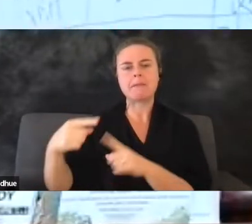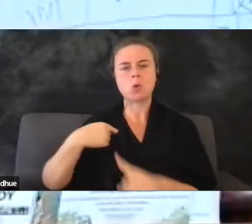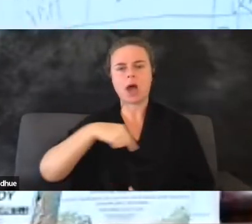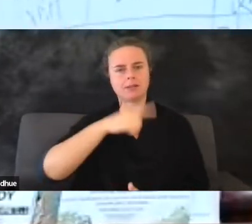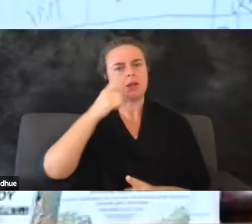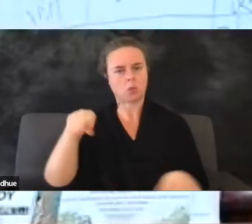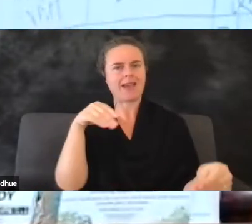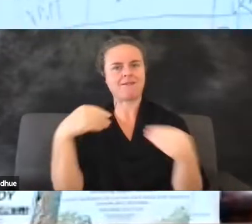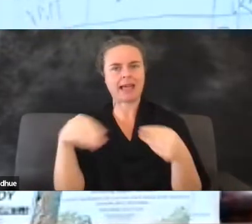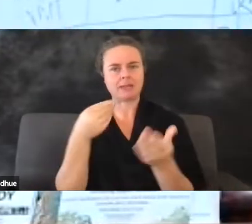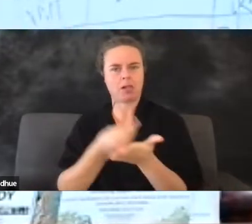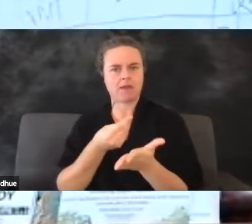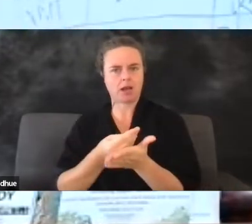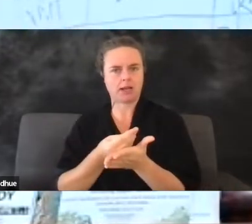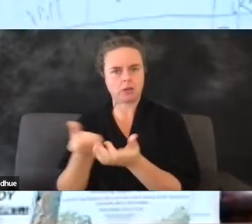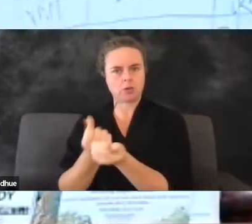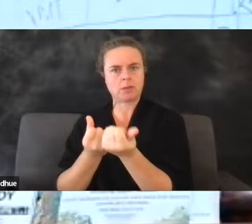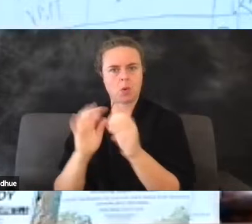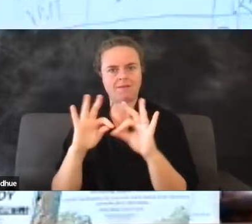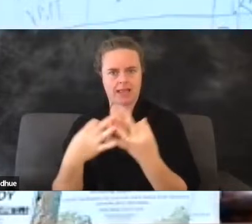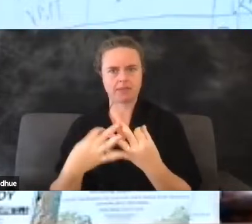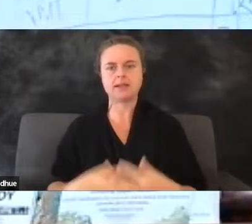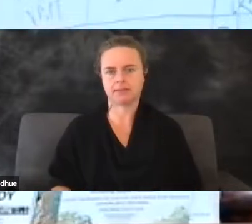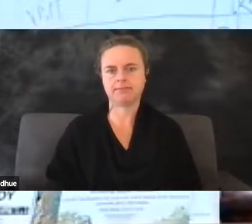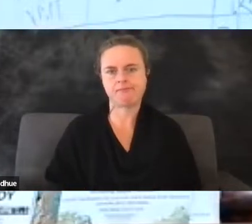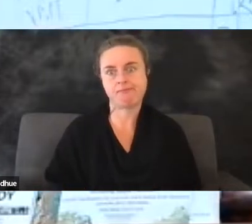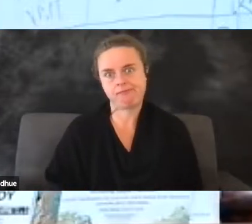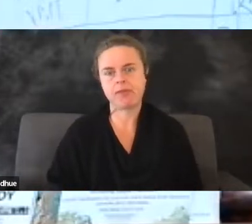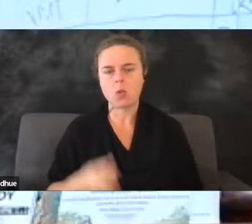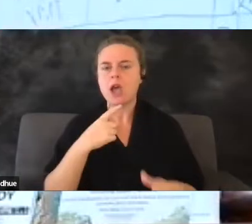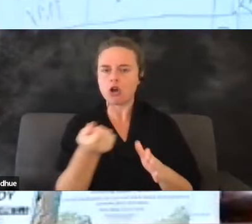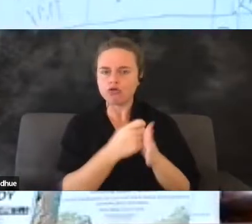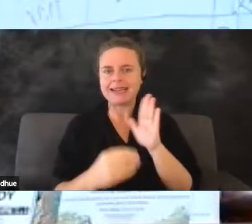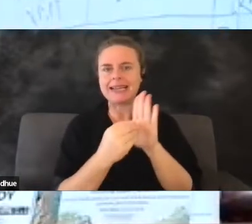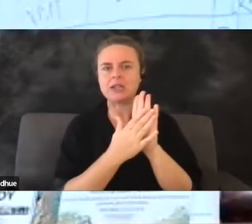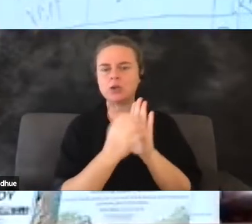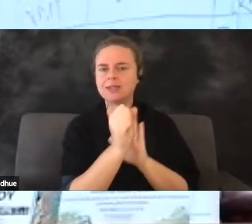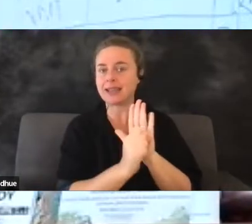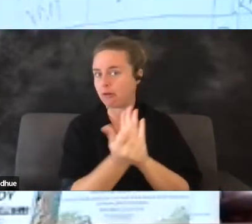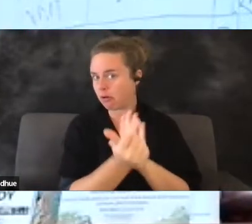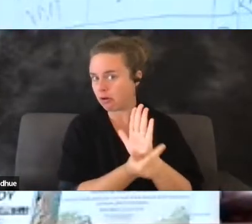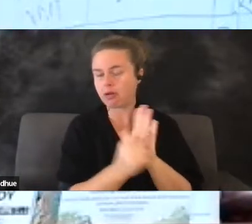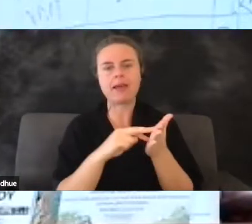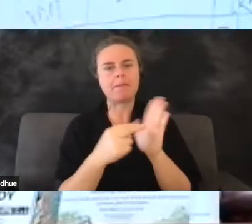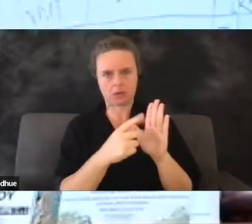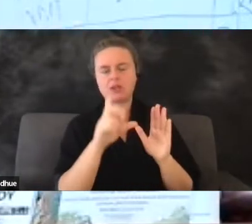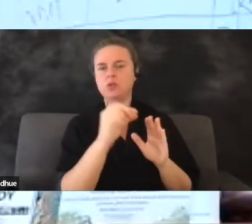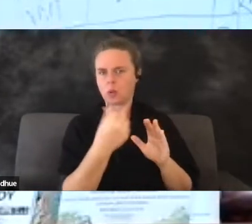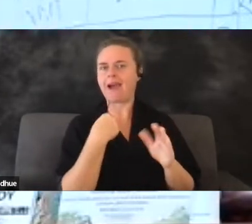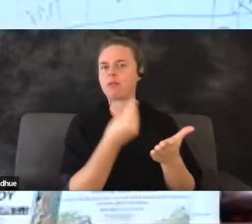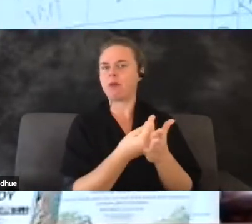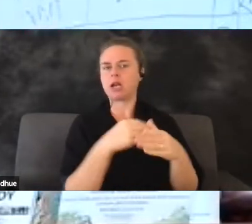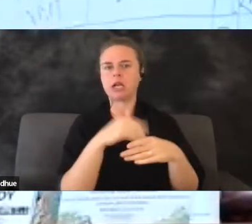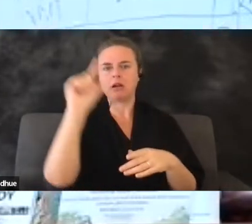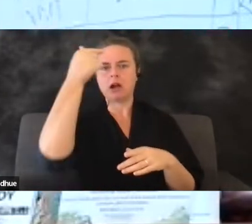able to use to support families. Because we are written into state statute, we also have a line in the governor's budget, which